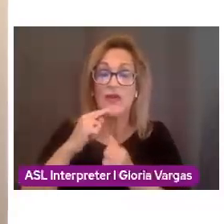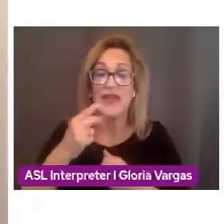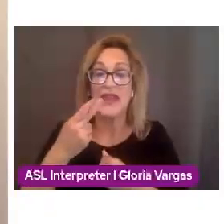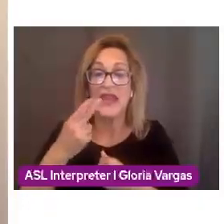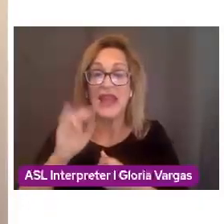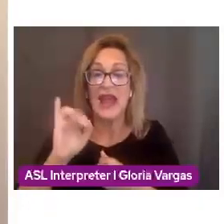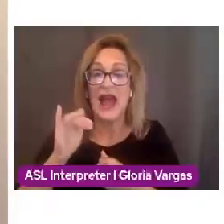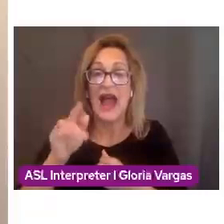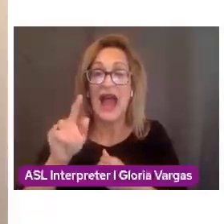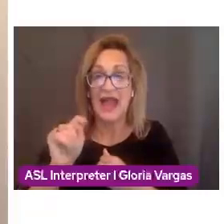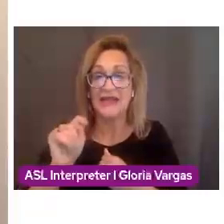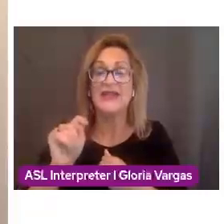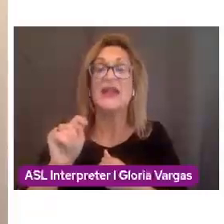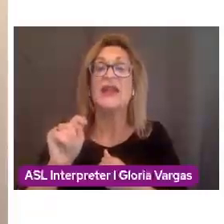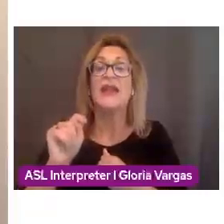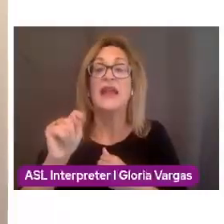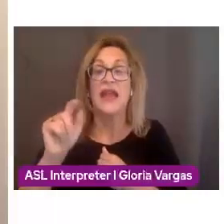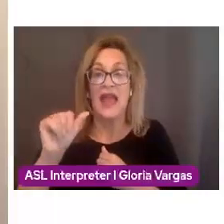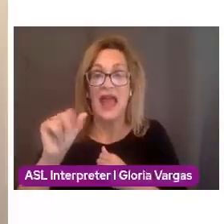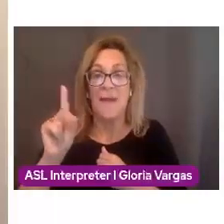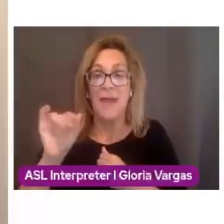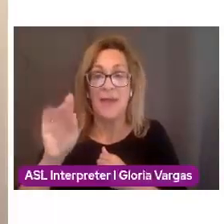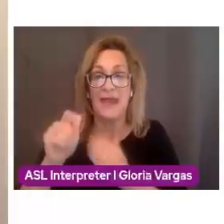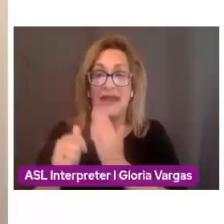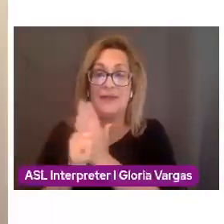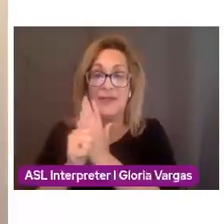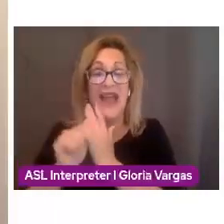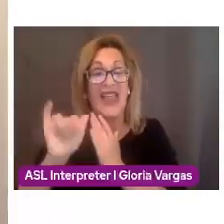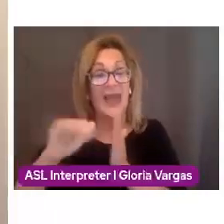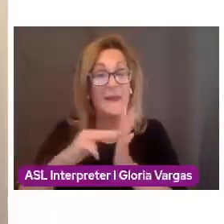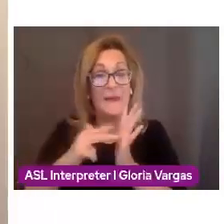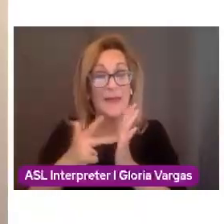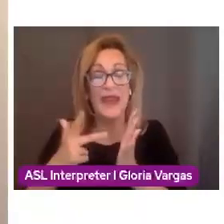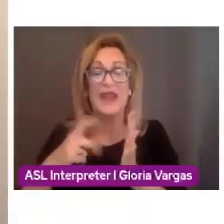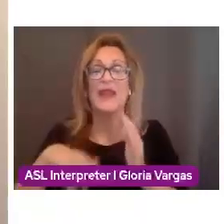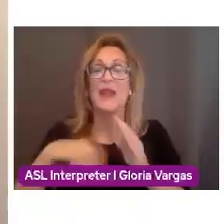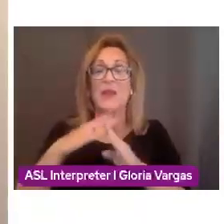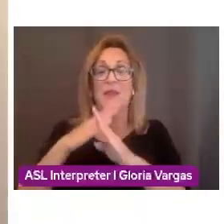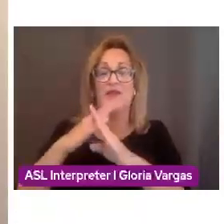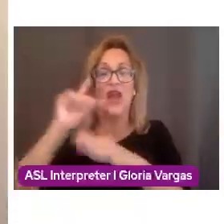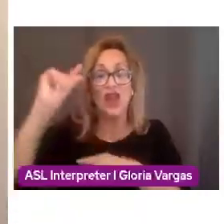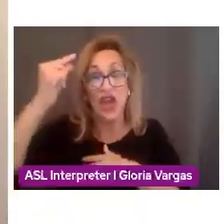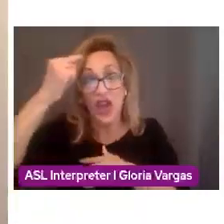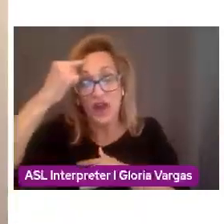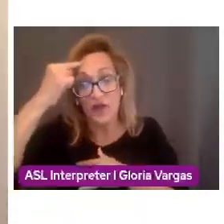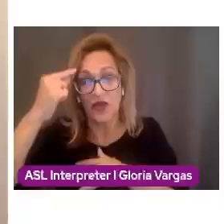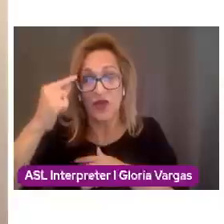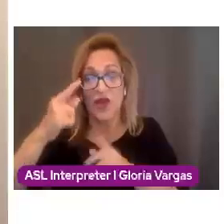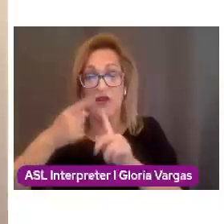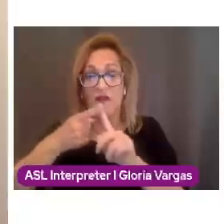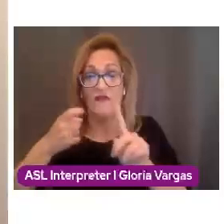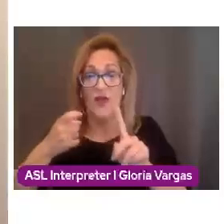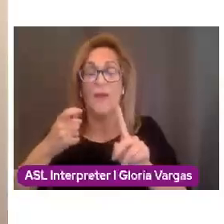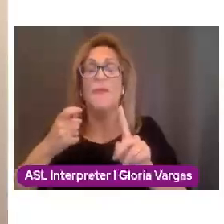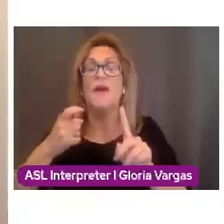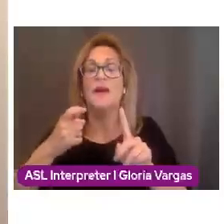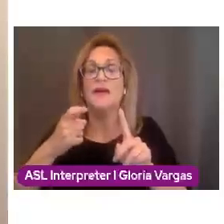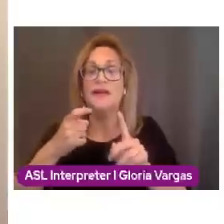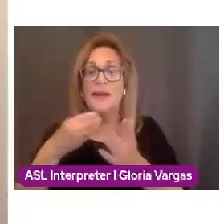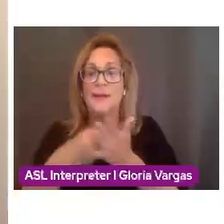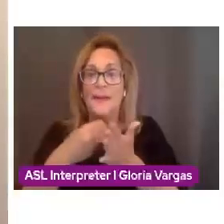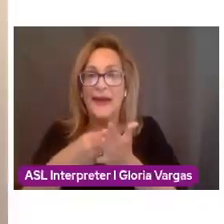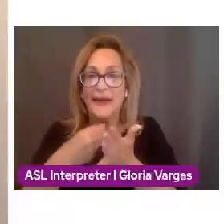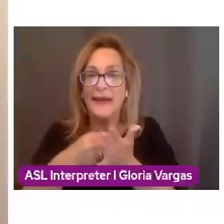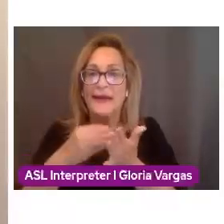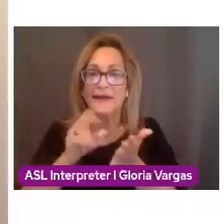and it basically prohibits the federal government from investing dollars into reproductive justice and care and reproductive